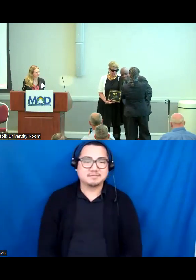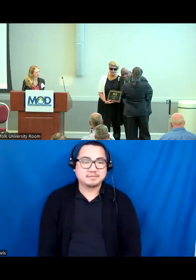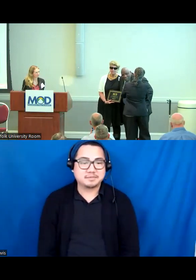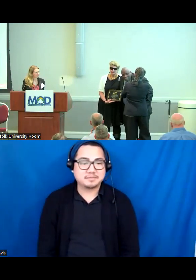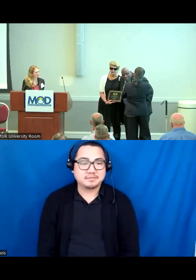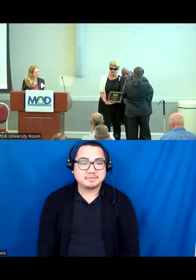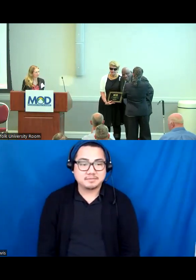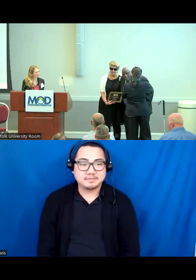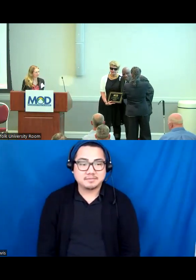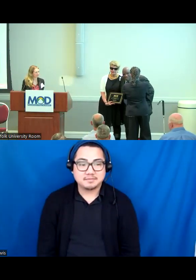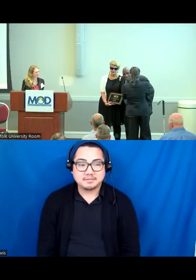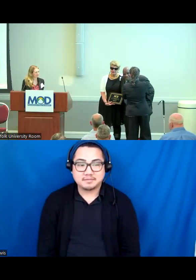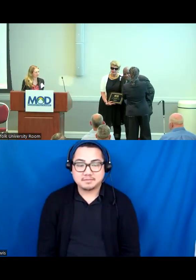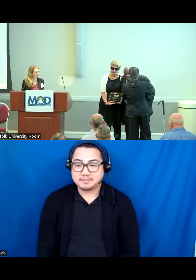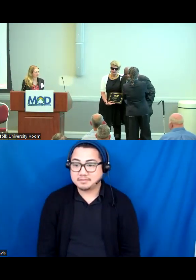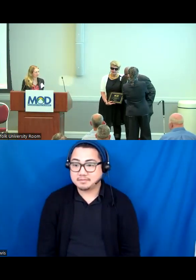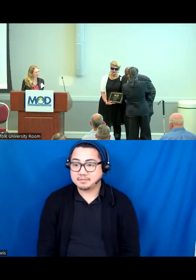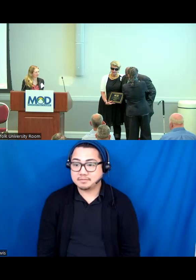It's right in front of you. Is that even?